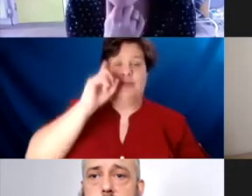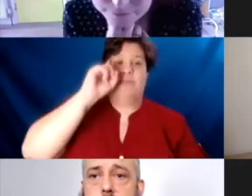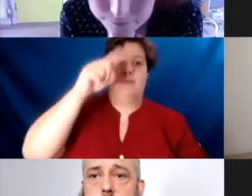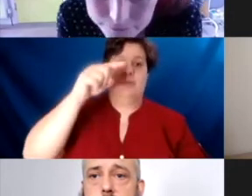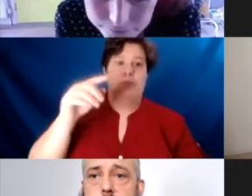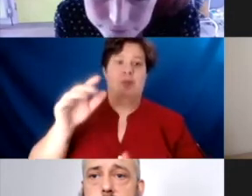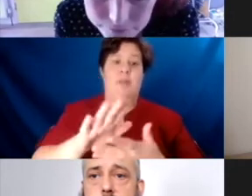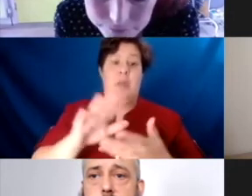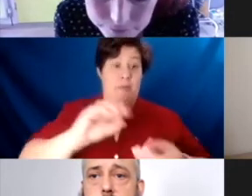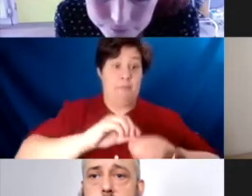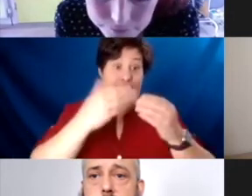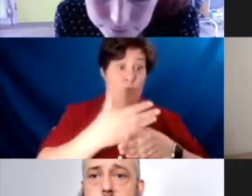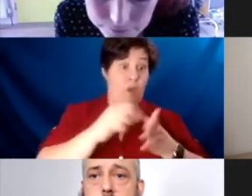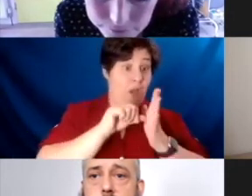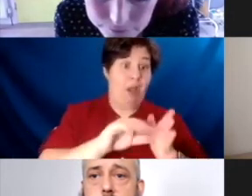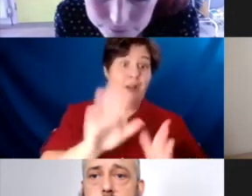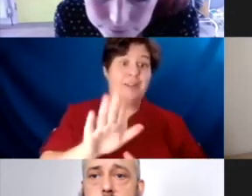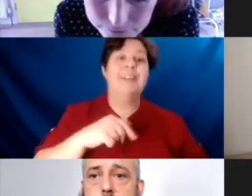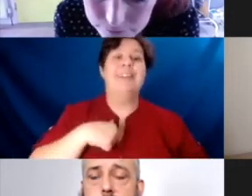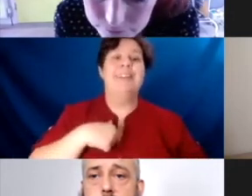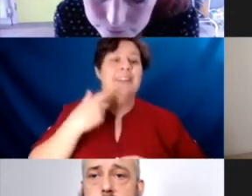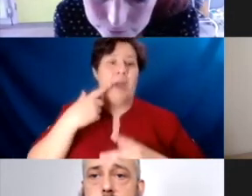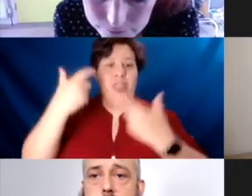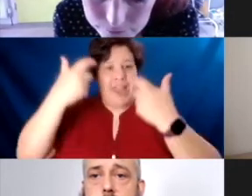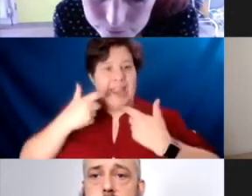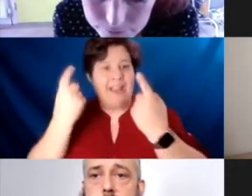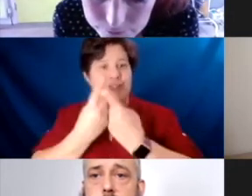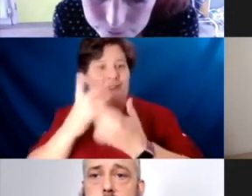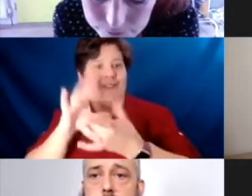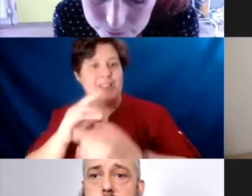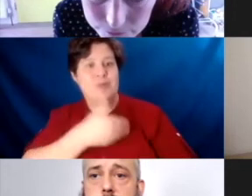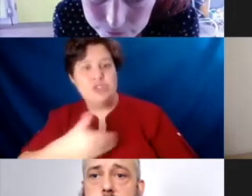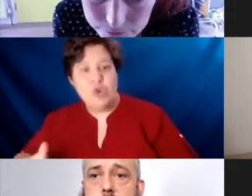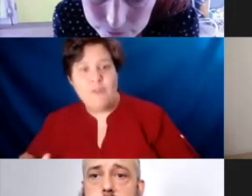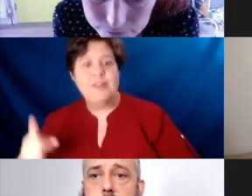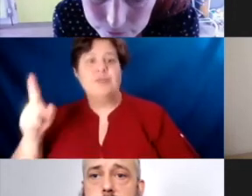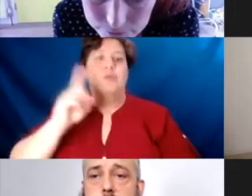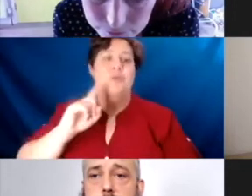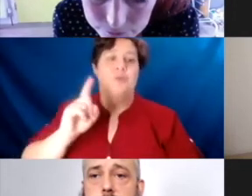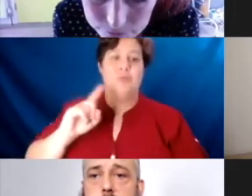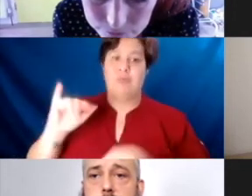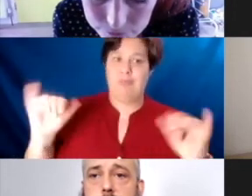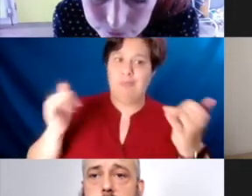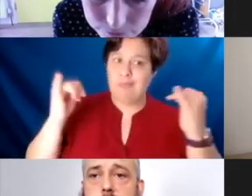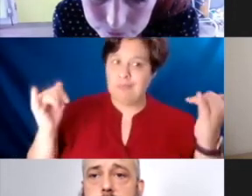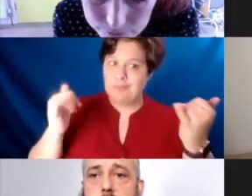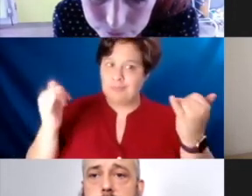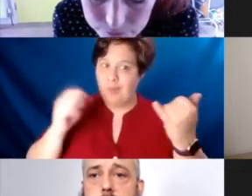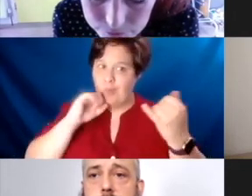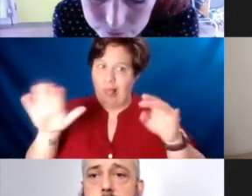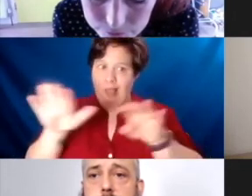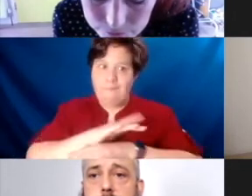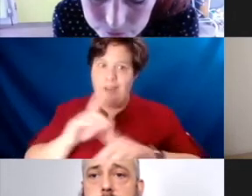work is probably not the hard part, but for me, it's the legal stuff around what's going to be, what the festival, the legal